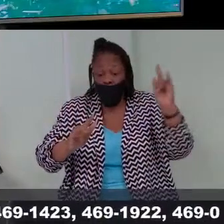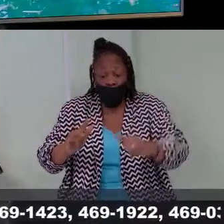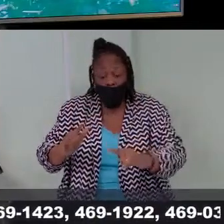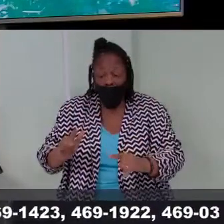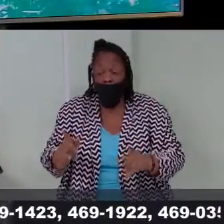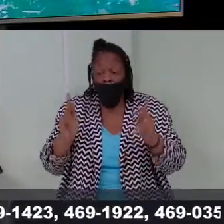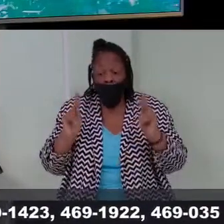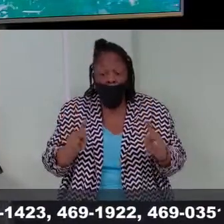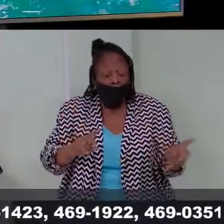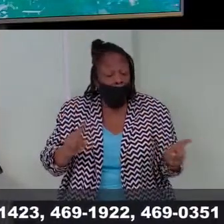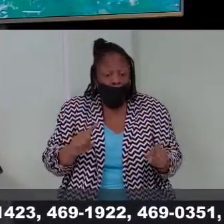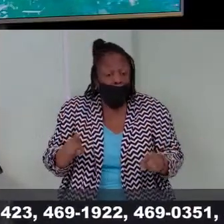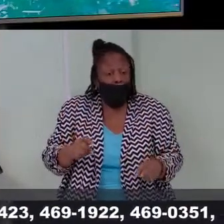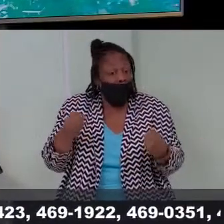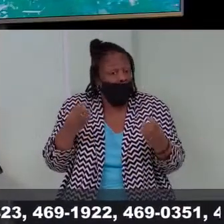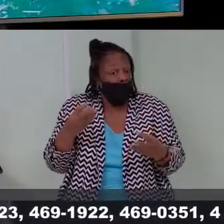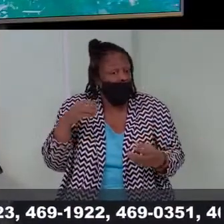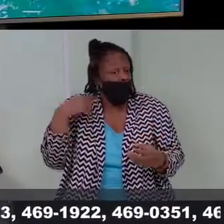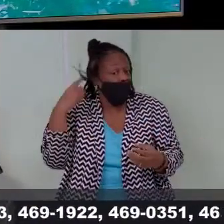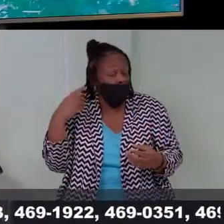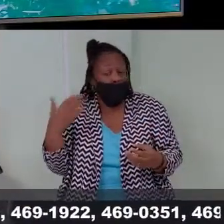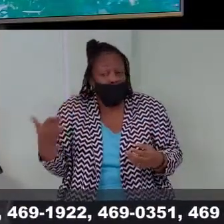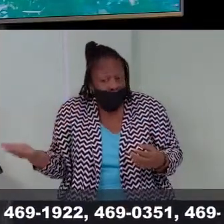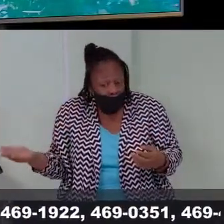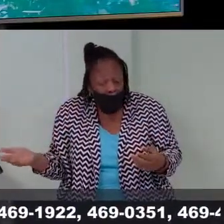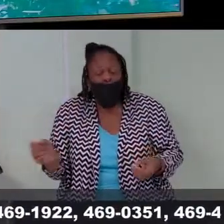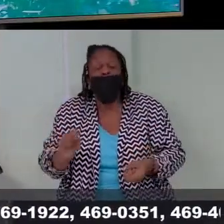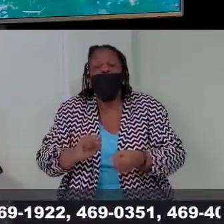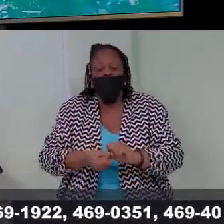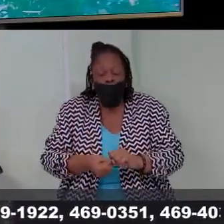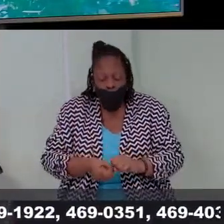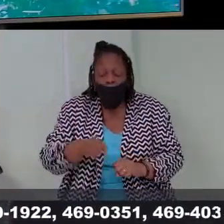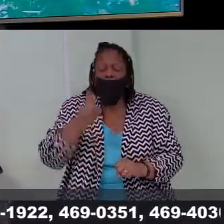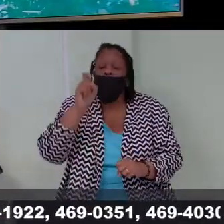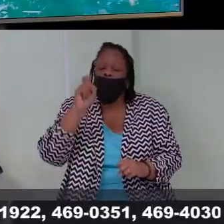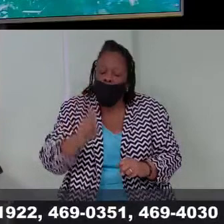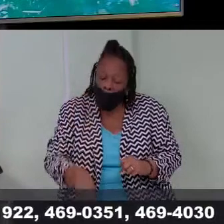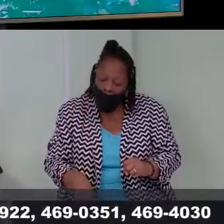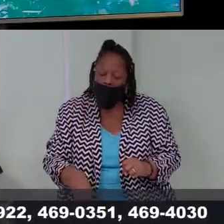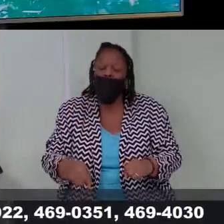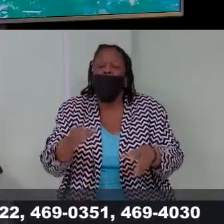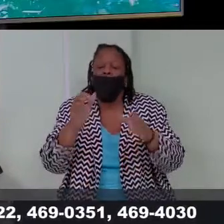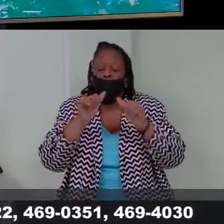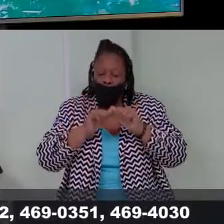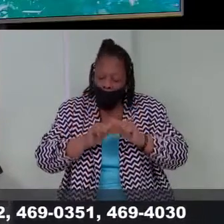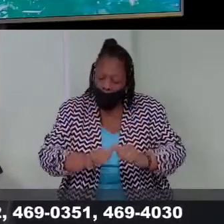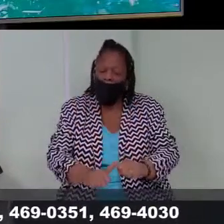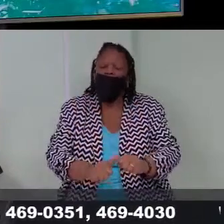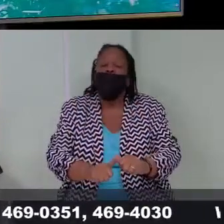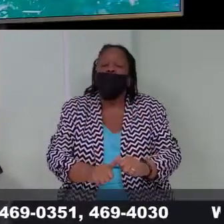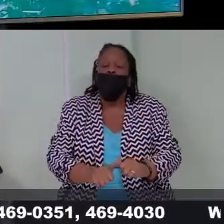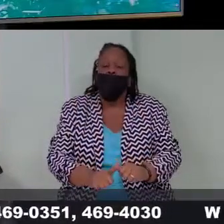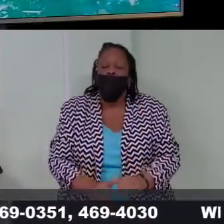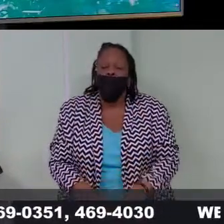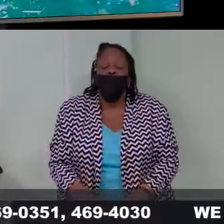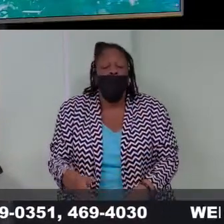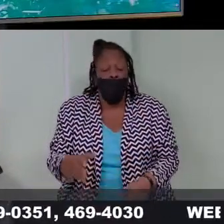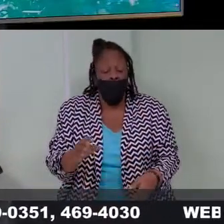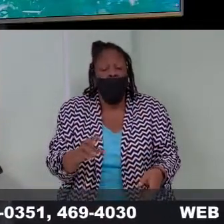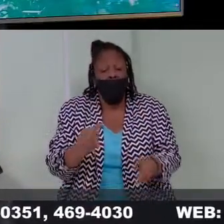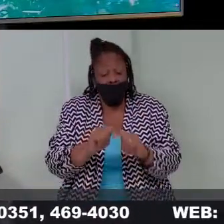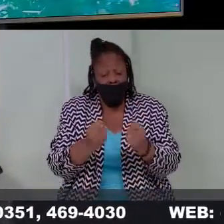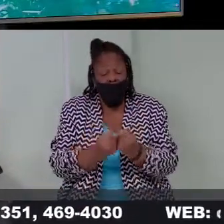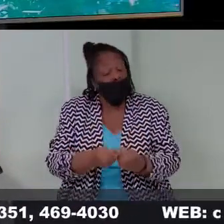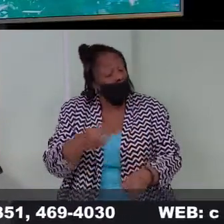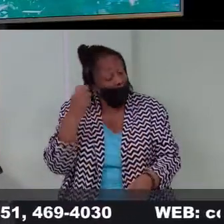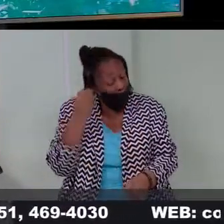for extraordinary measures. And so the task force has had to be hard on certain things, but it